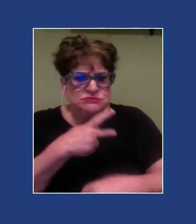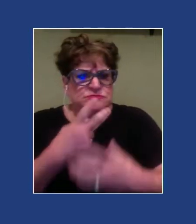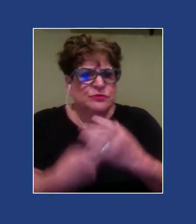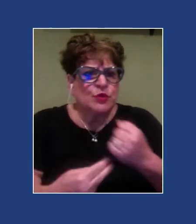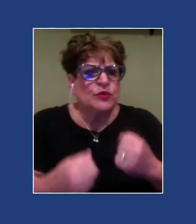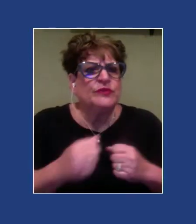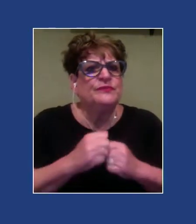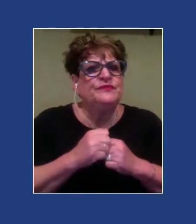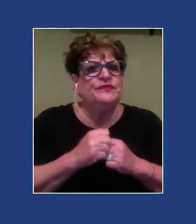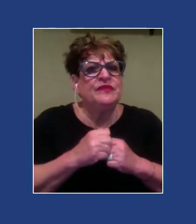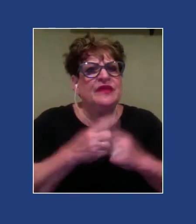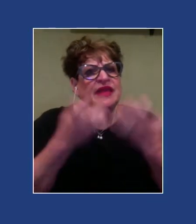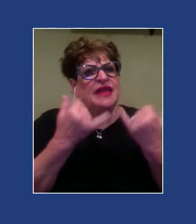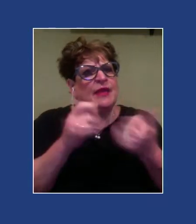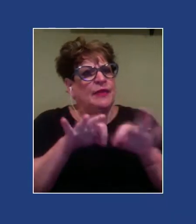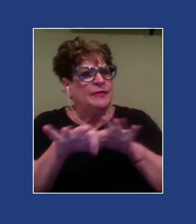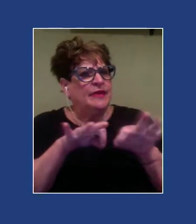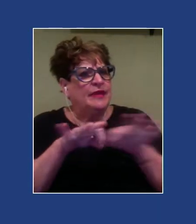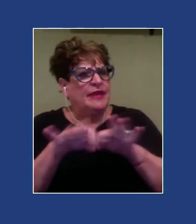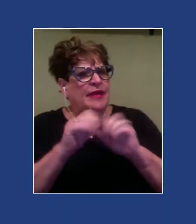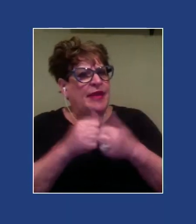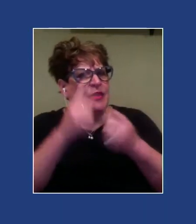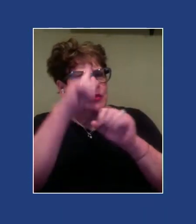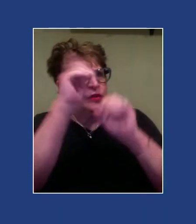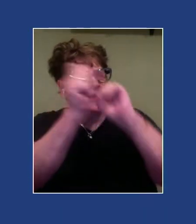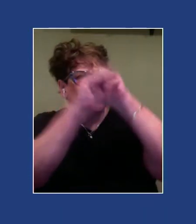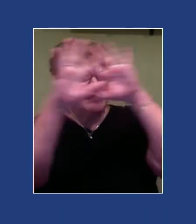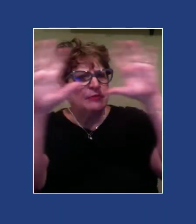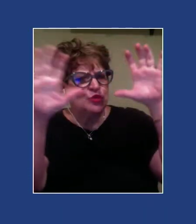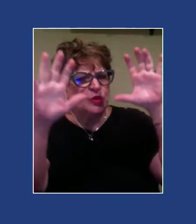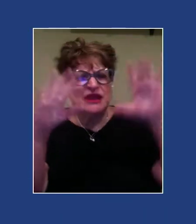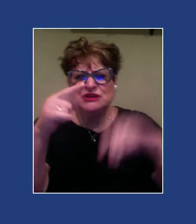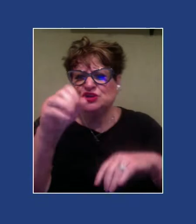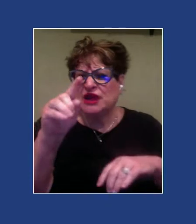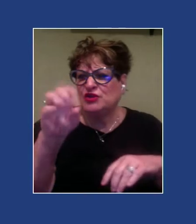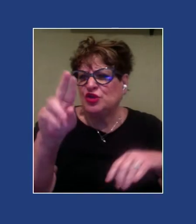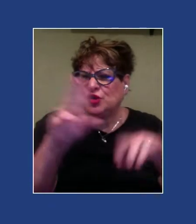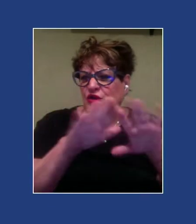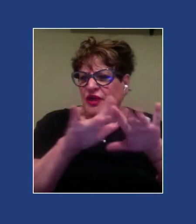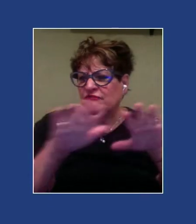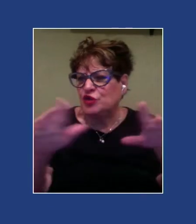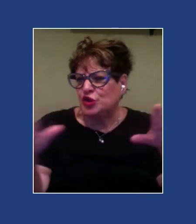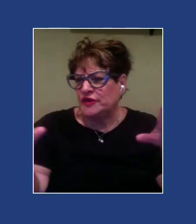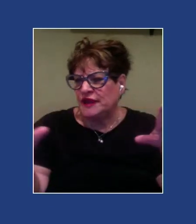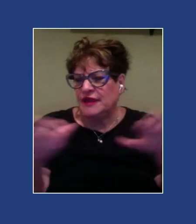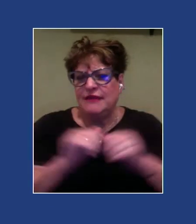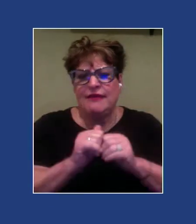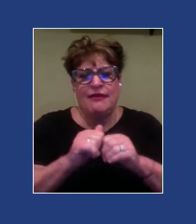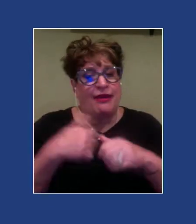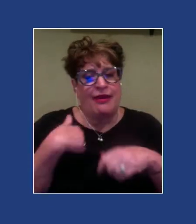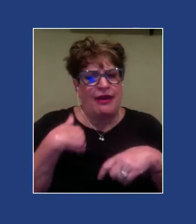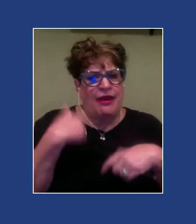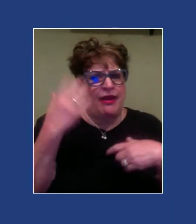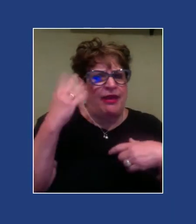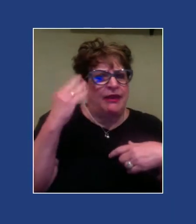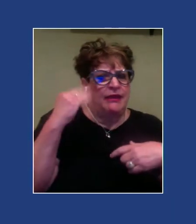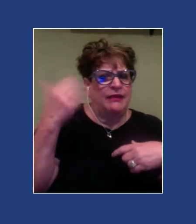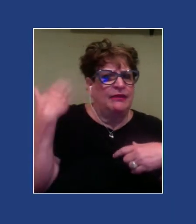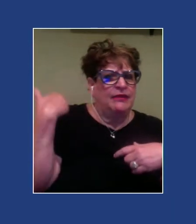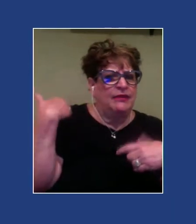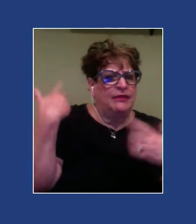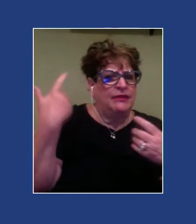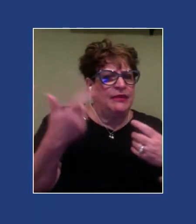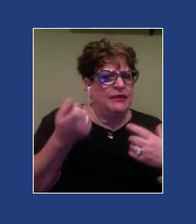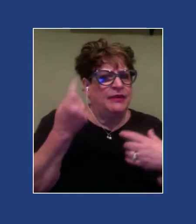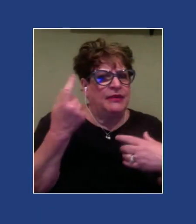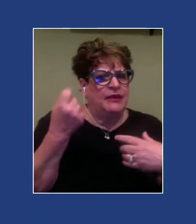I'm going to start by explaining how we conceptualize gender diversity, which is certainly something I didn't have in an adequate sense